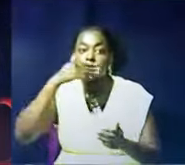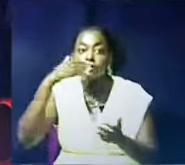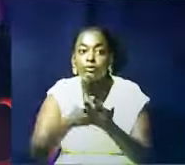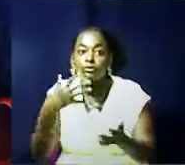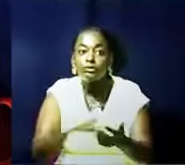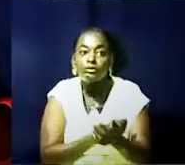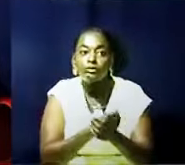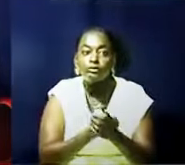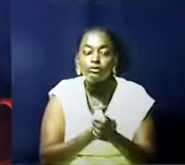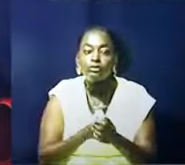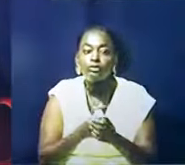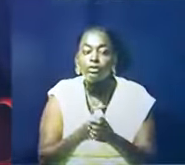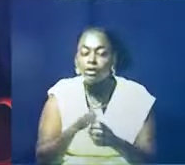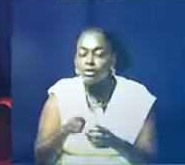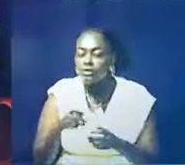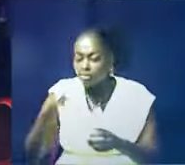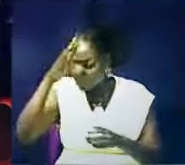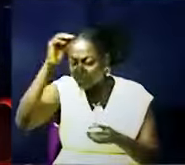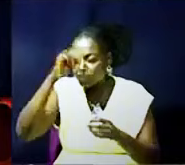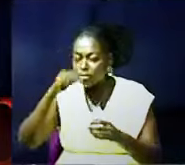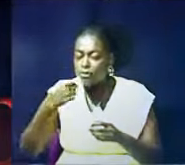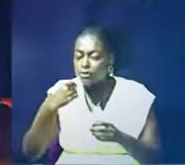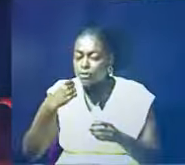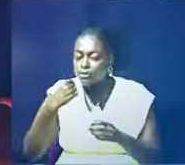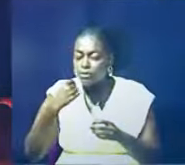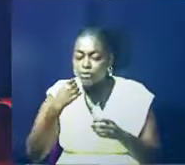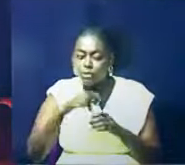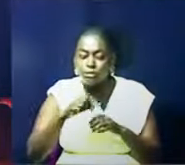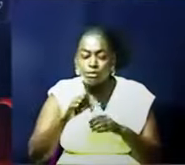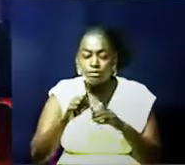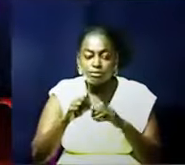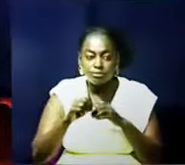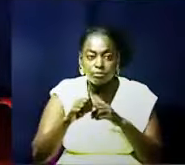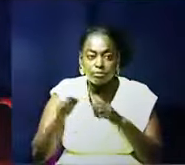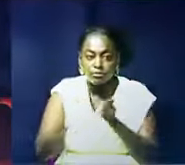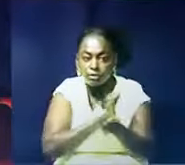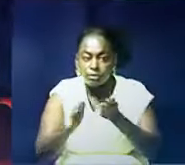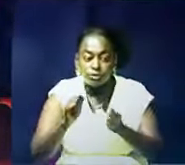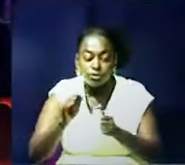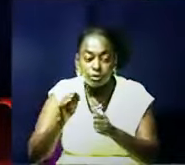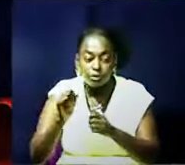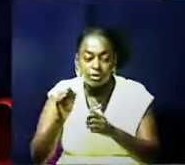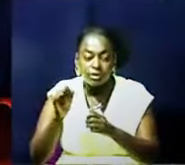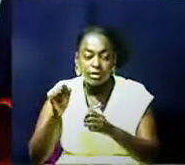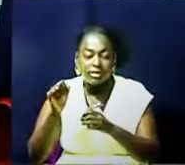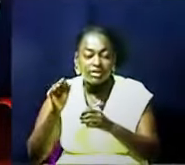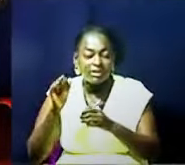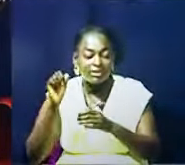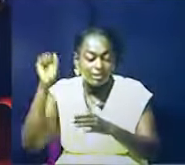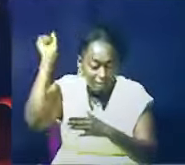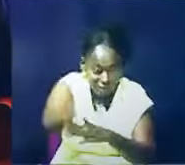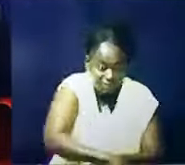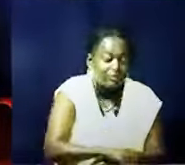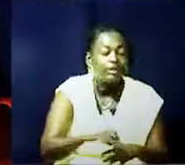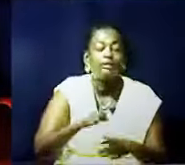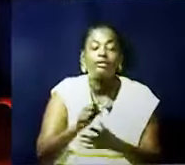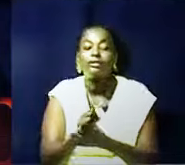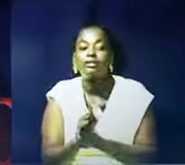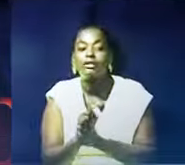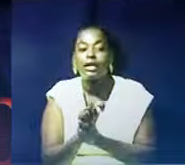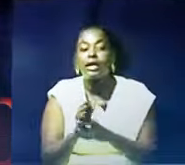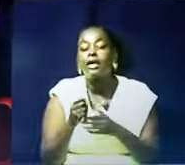out demons, healing, and then the news about him is spreading. People are bringing the sick. Let's read 16